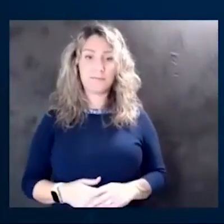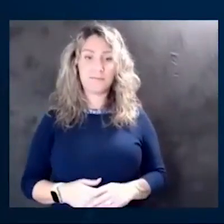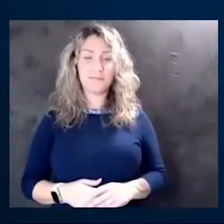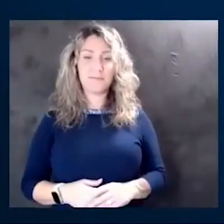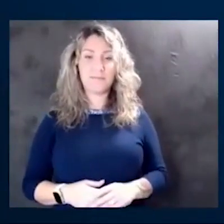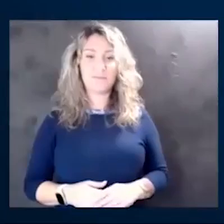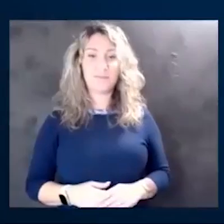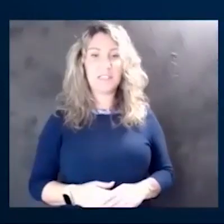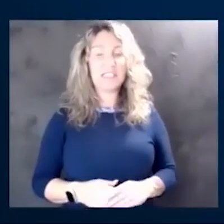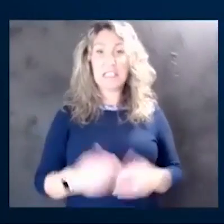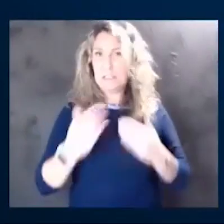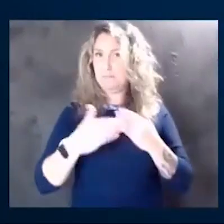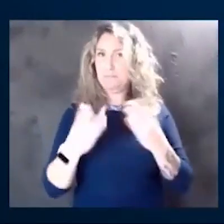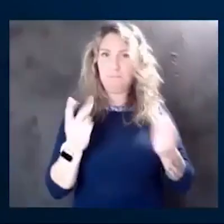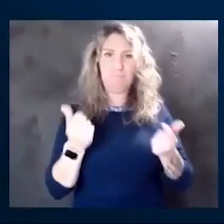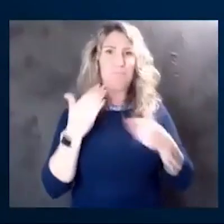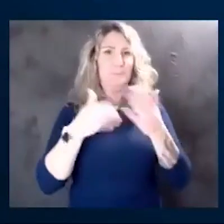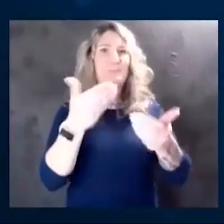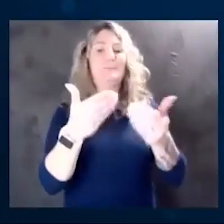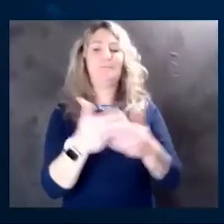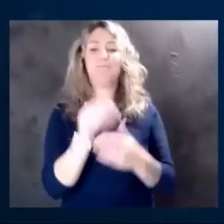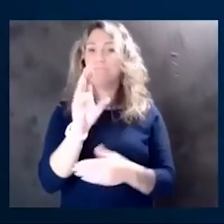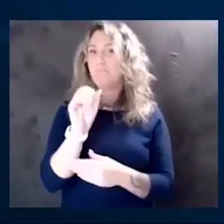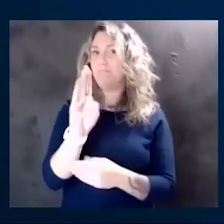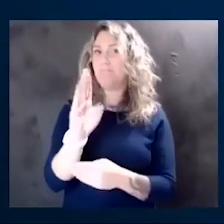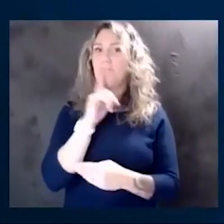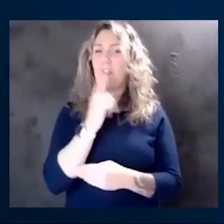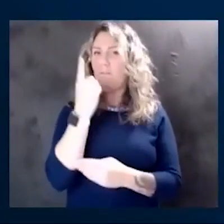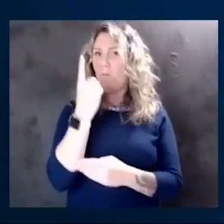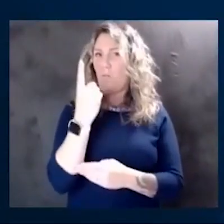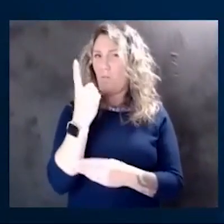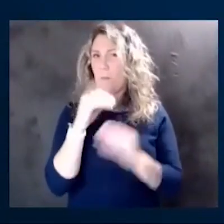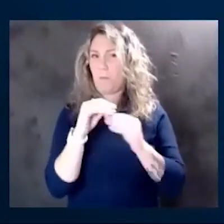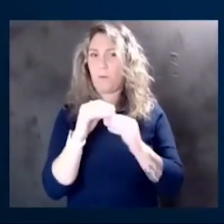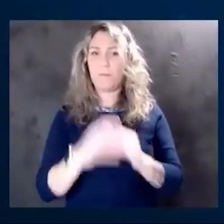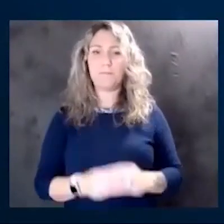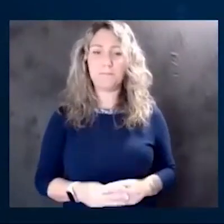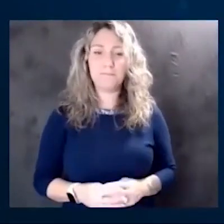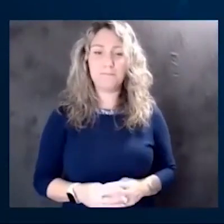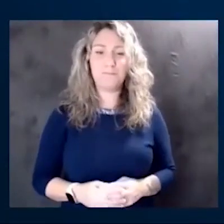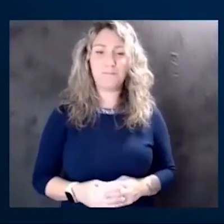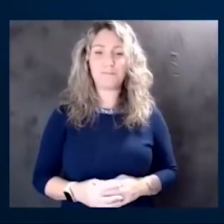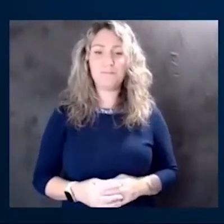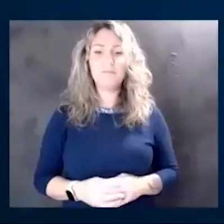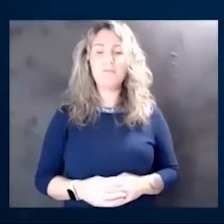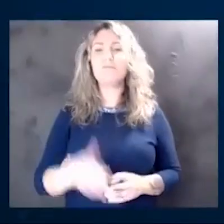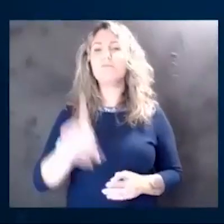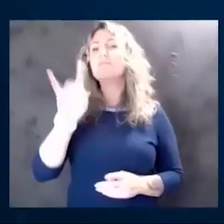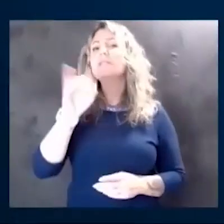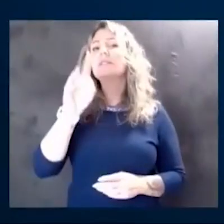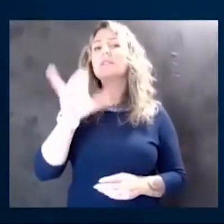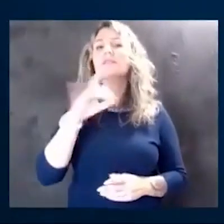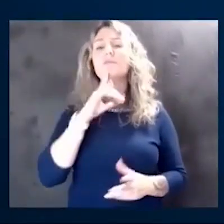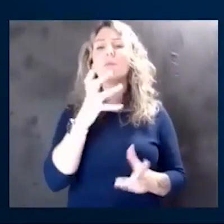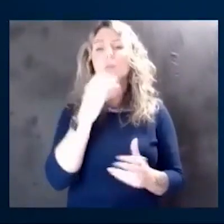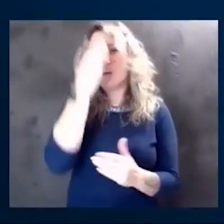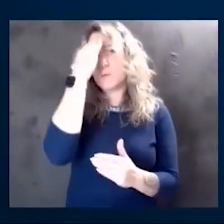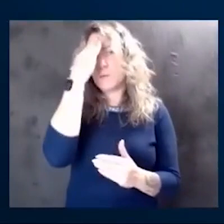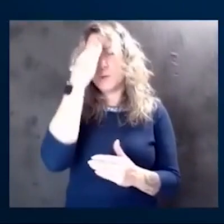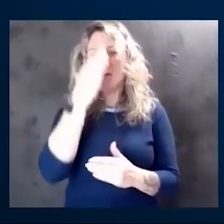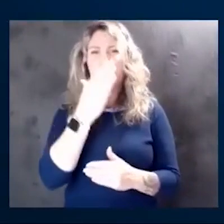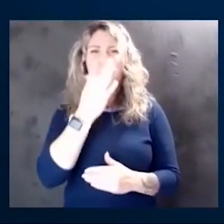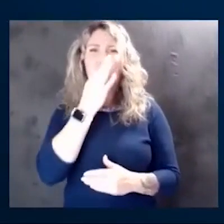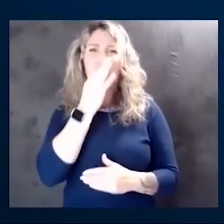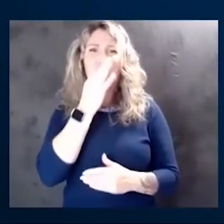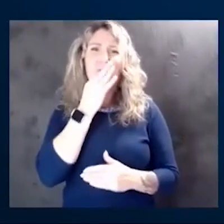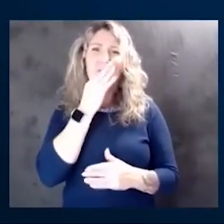do it. Look and see. All right, Bob, you got a couple. I got one too. Okay. Go ahead. Okay. Kitty is wondering, is it too soon to start thinking about rescheduling